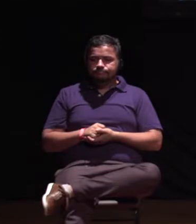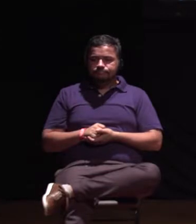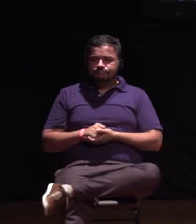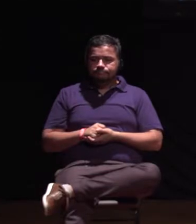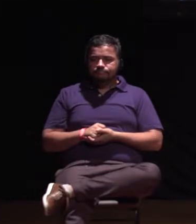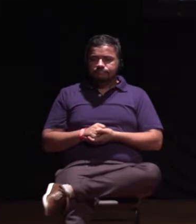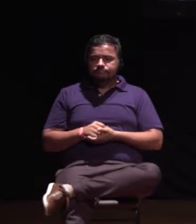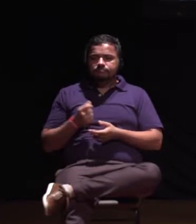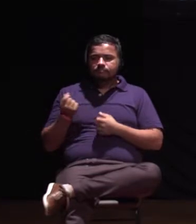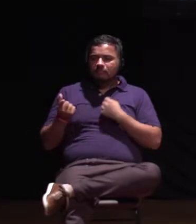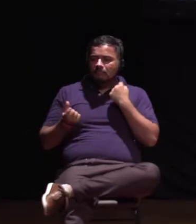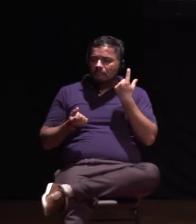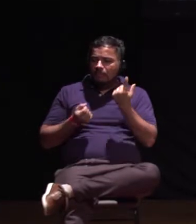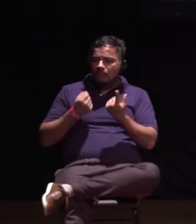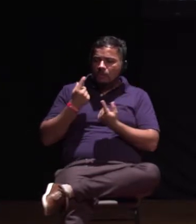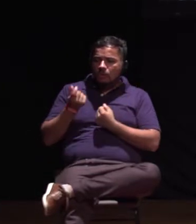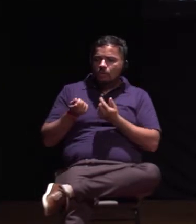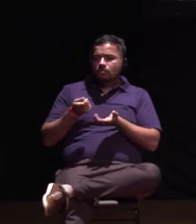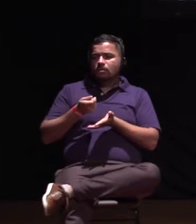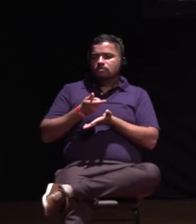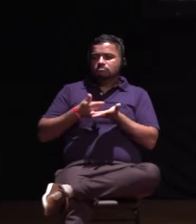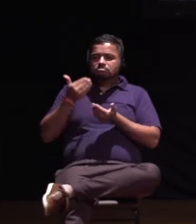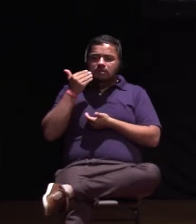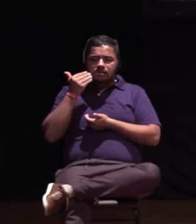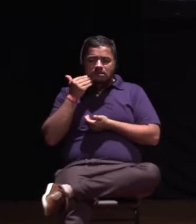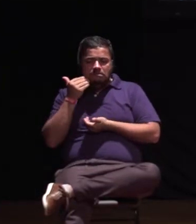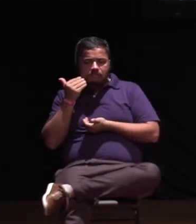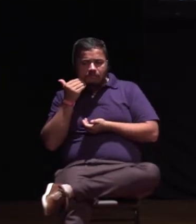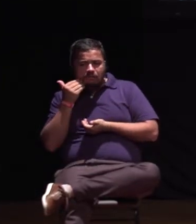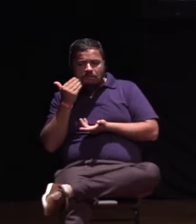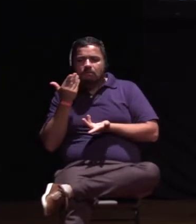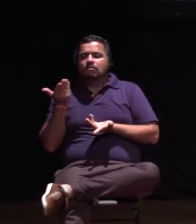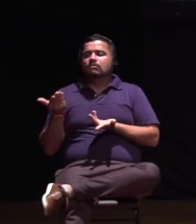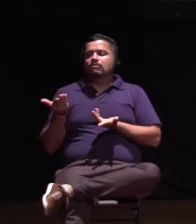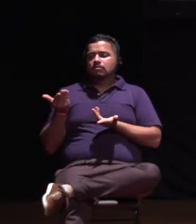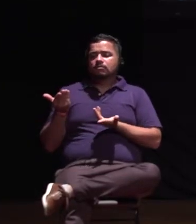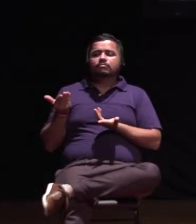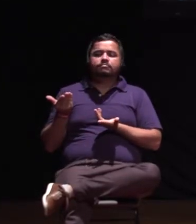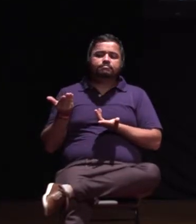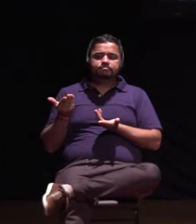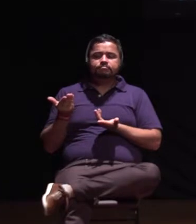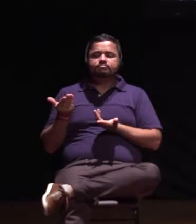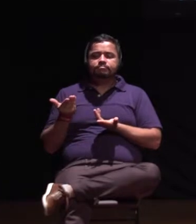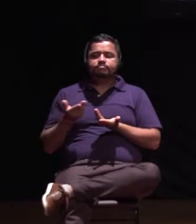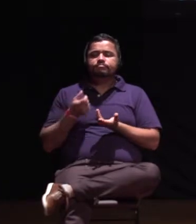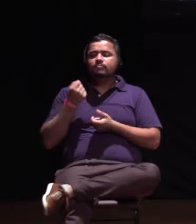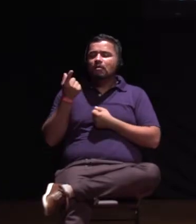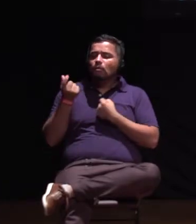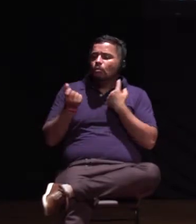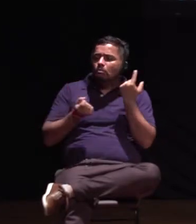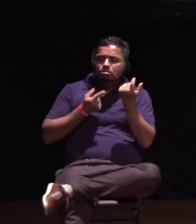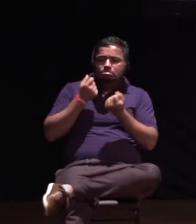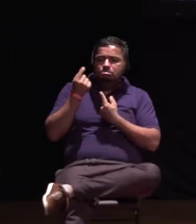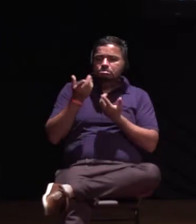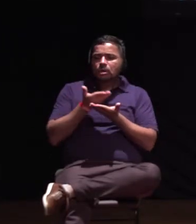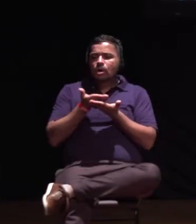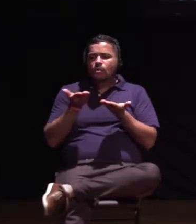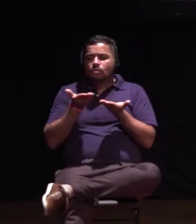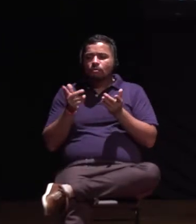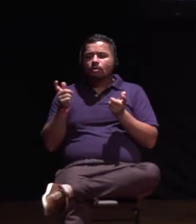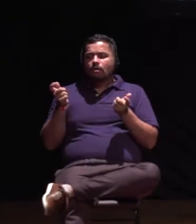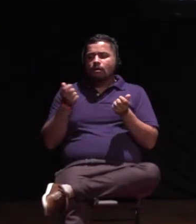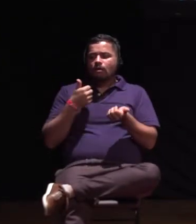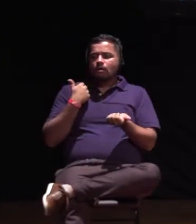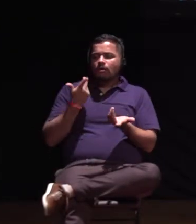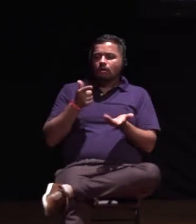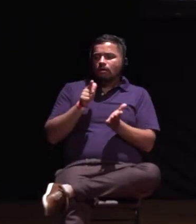these fugitive traces that are, you can't look at the score for We Shall Run and really do it accurately.